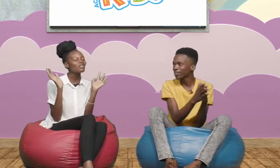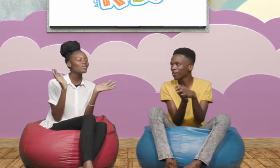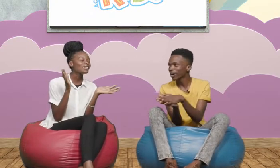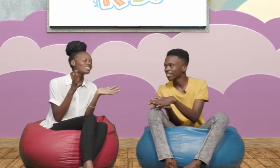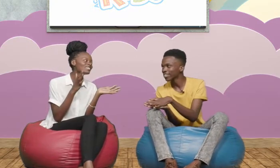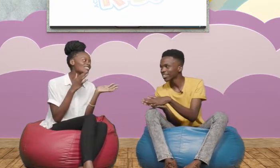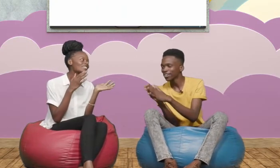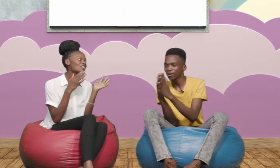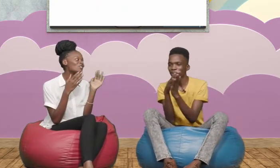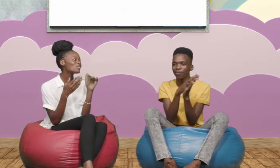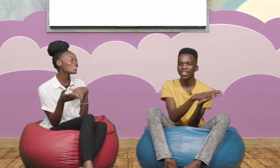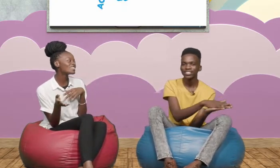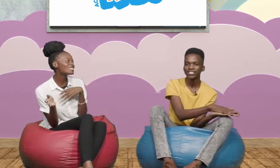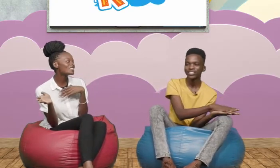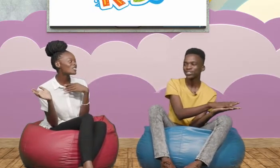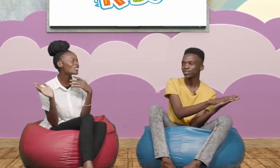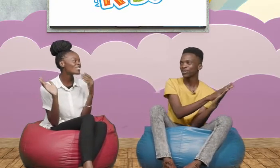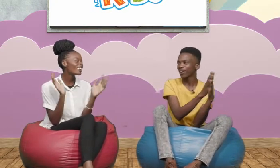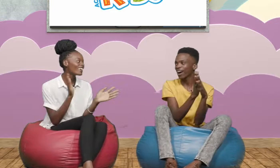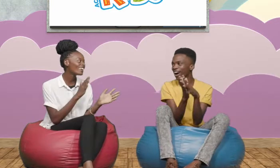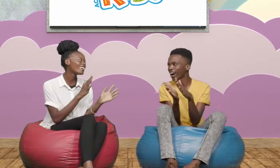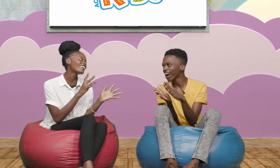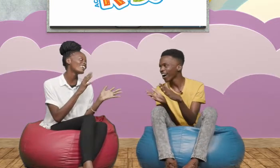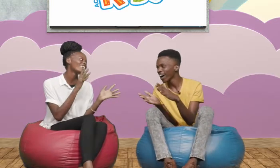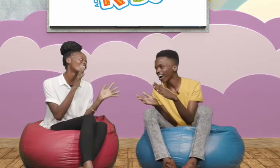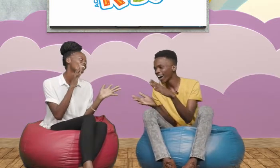I wonder what you